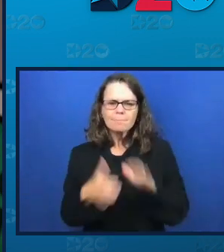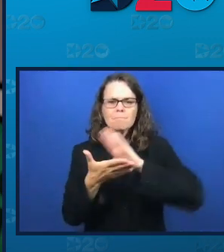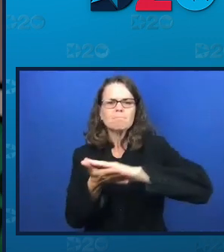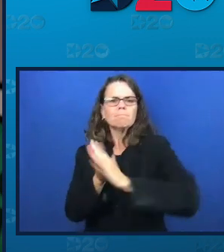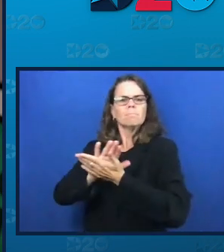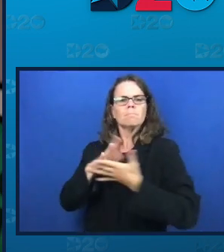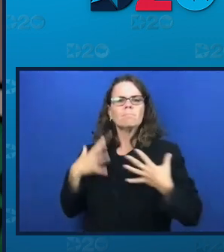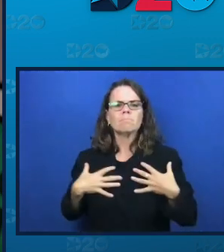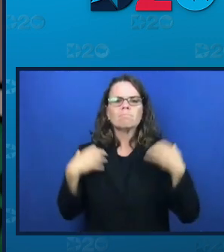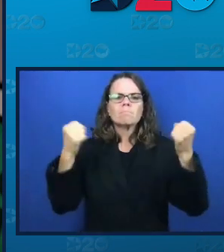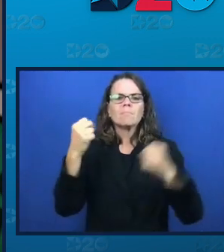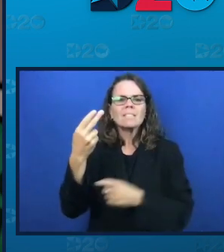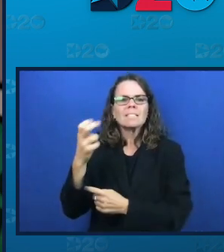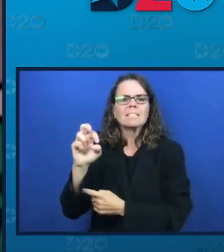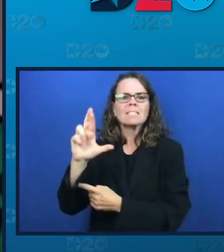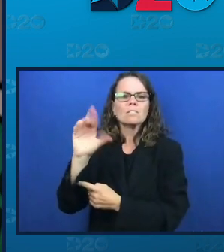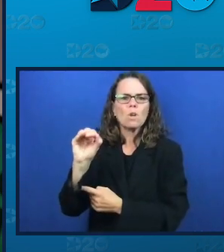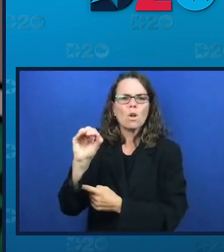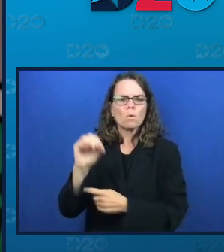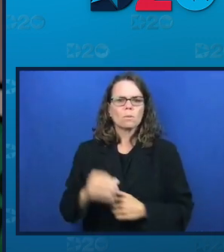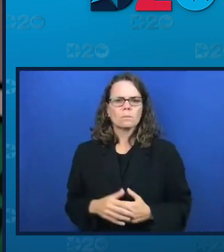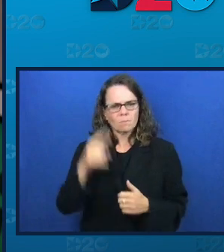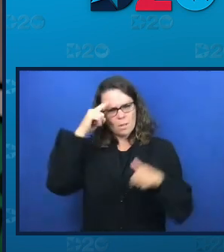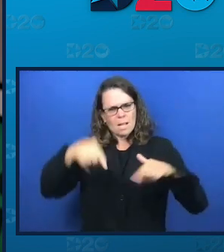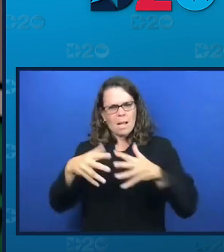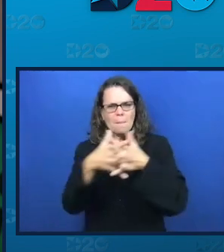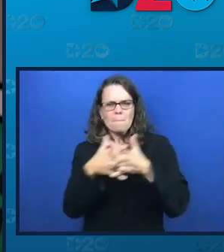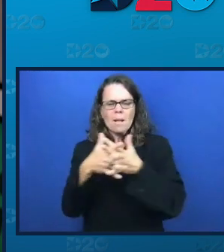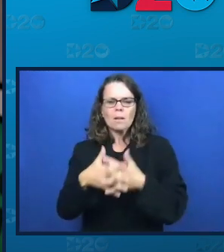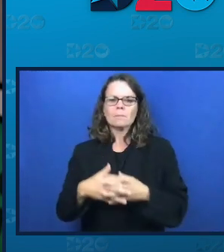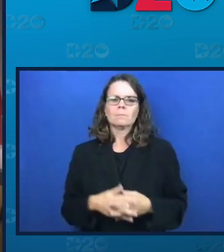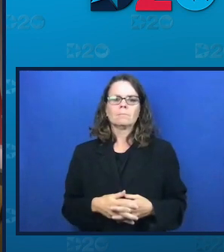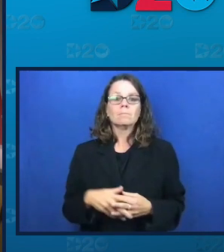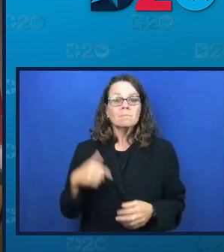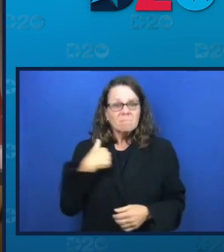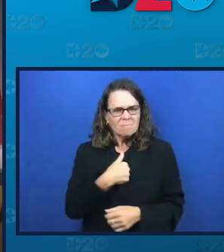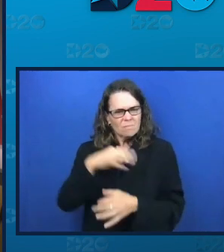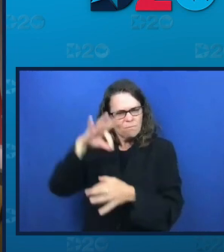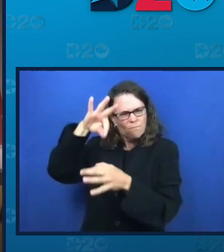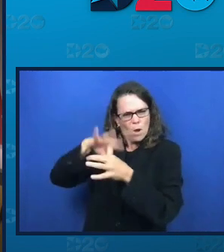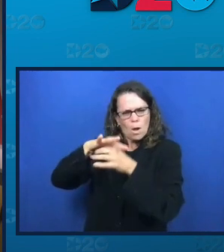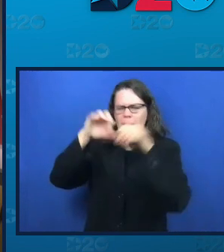Our votes can be our voice.